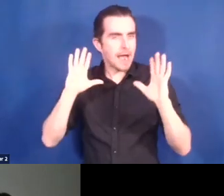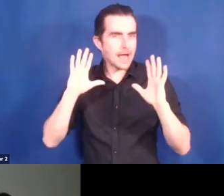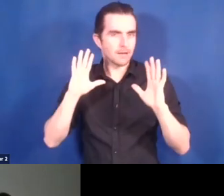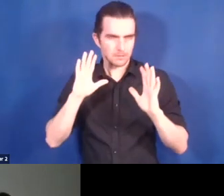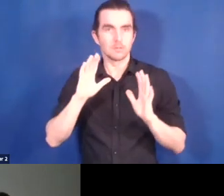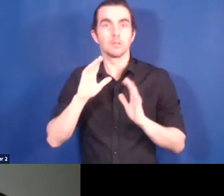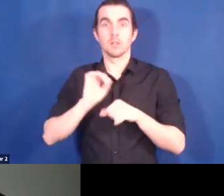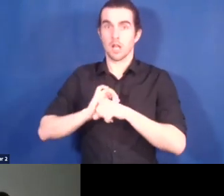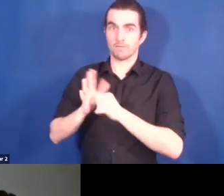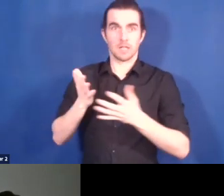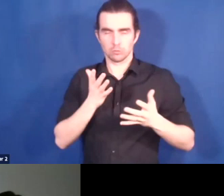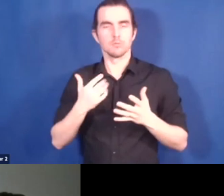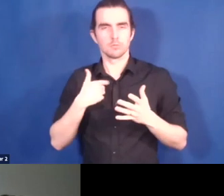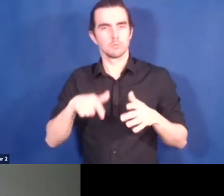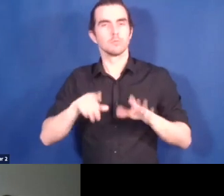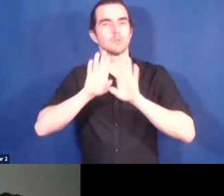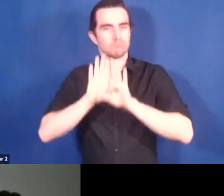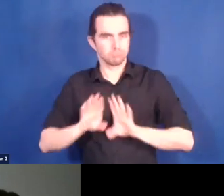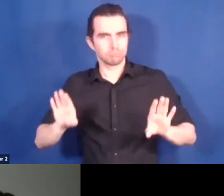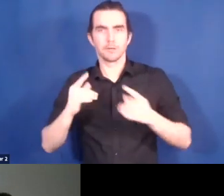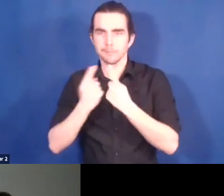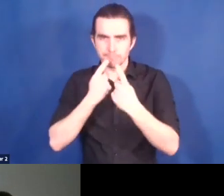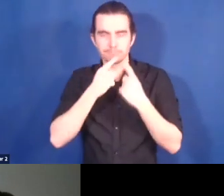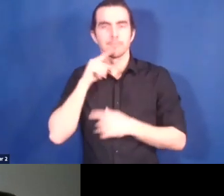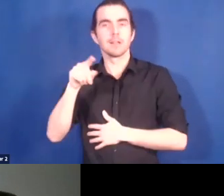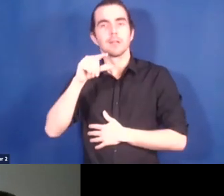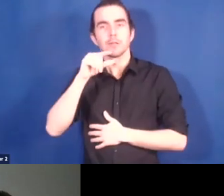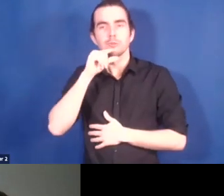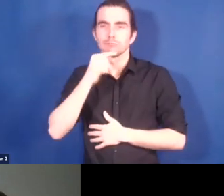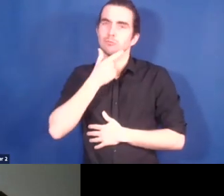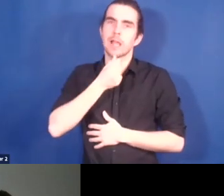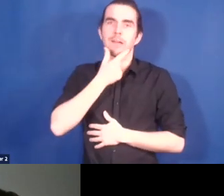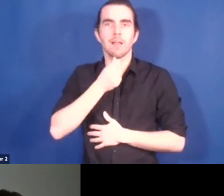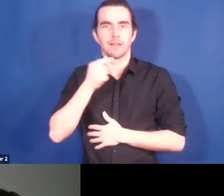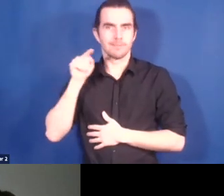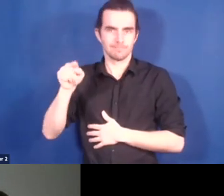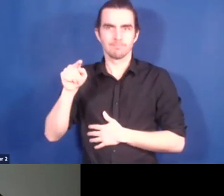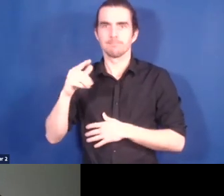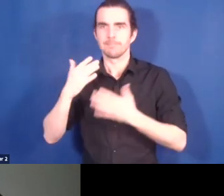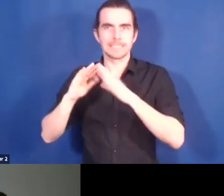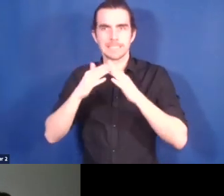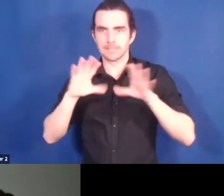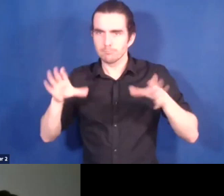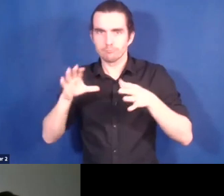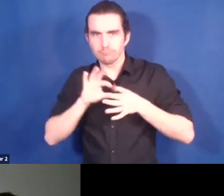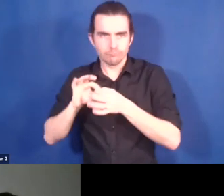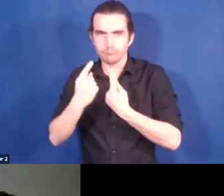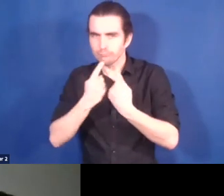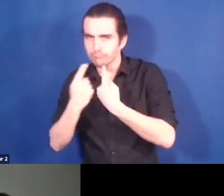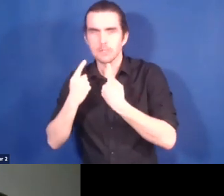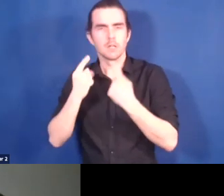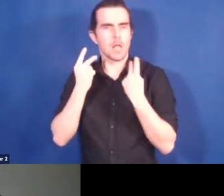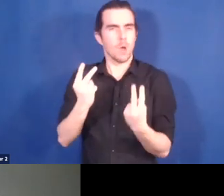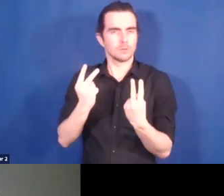doing things like making sure there is free access to healthcare for refugees and migrants,